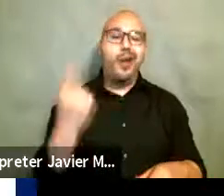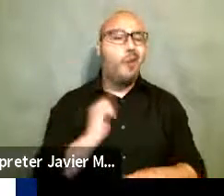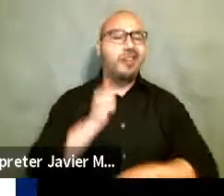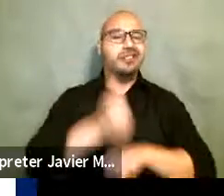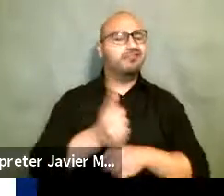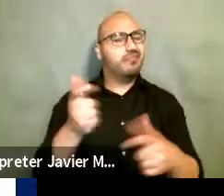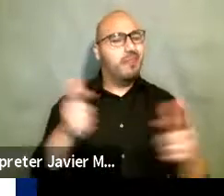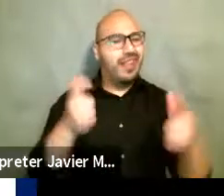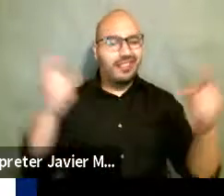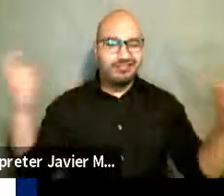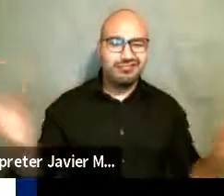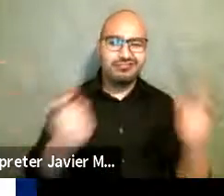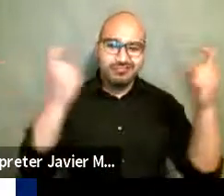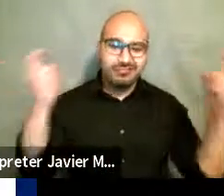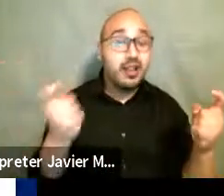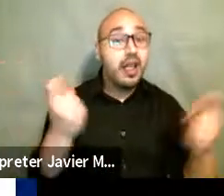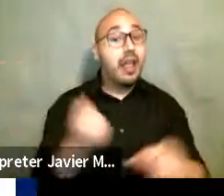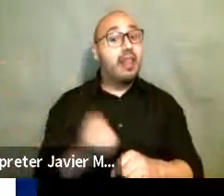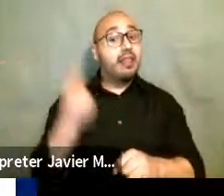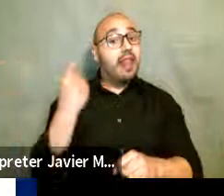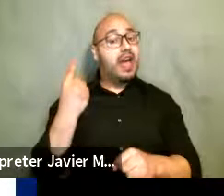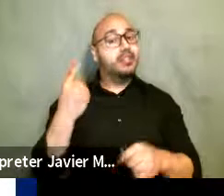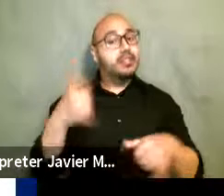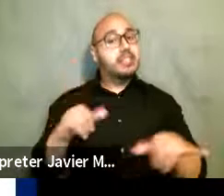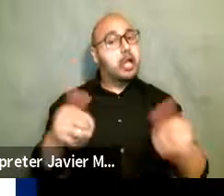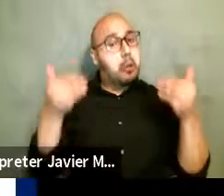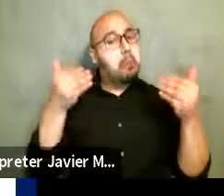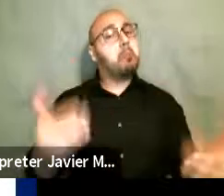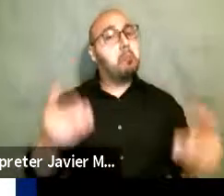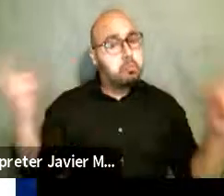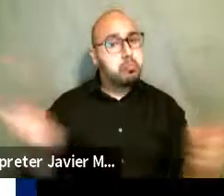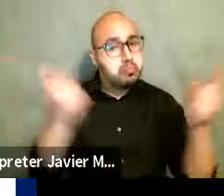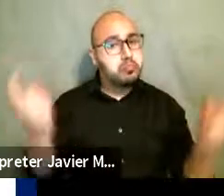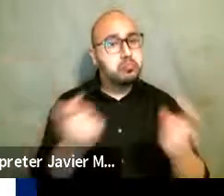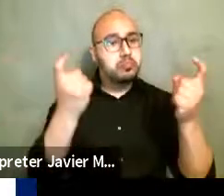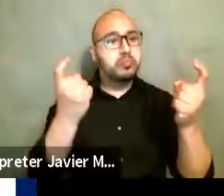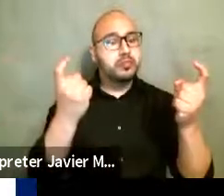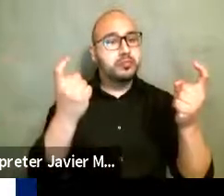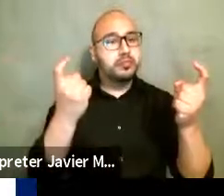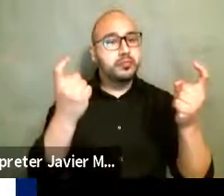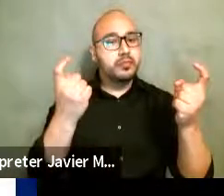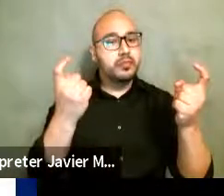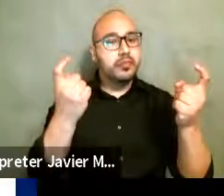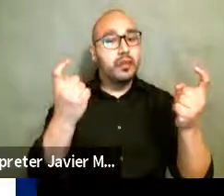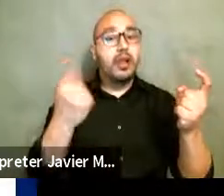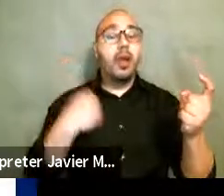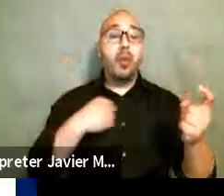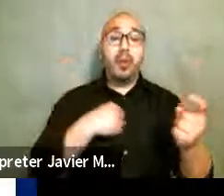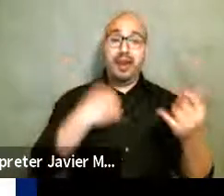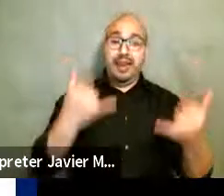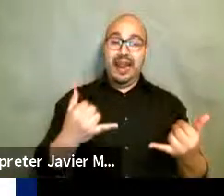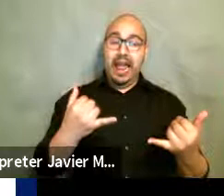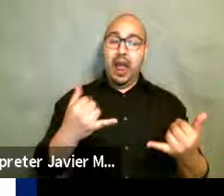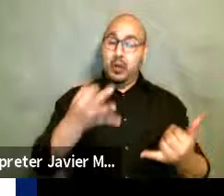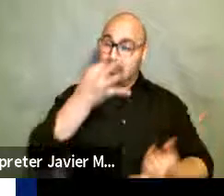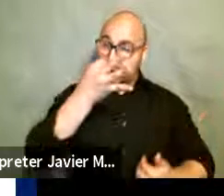And last year we did still go ahead with this anniversary. And we are planning to do something